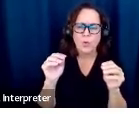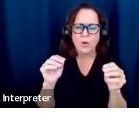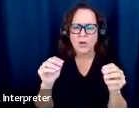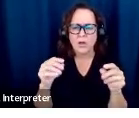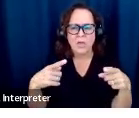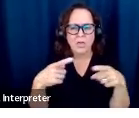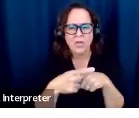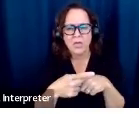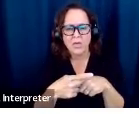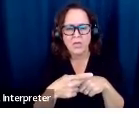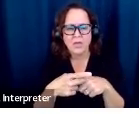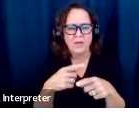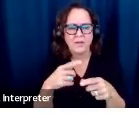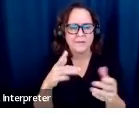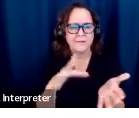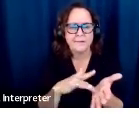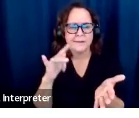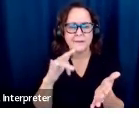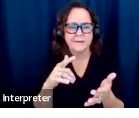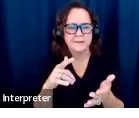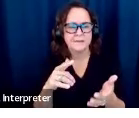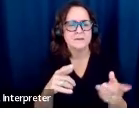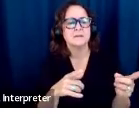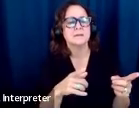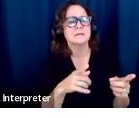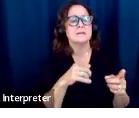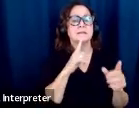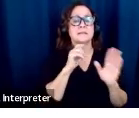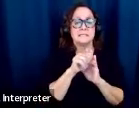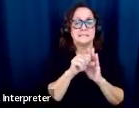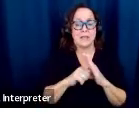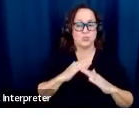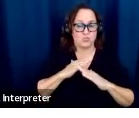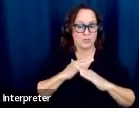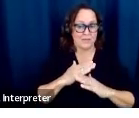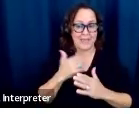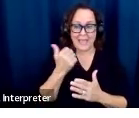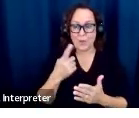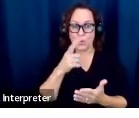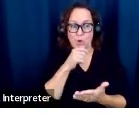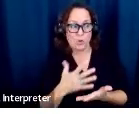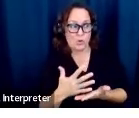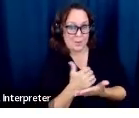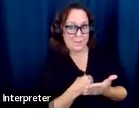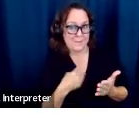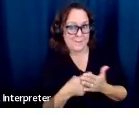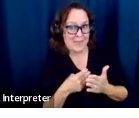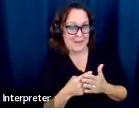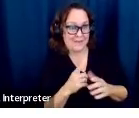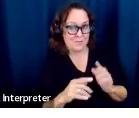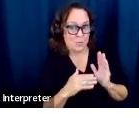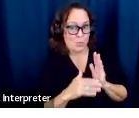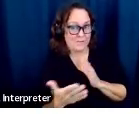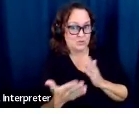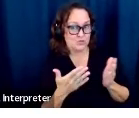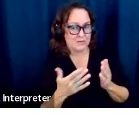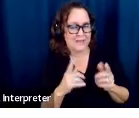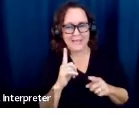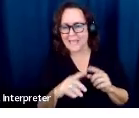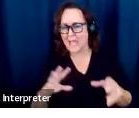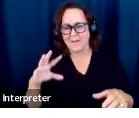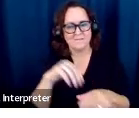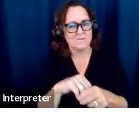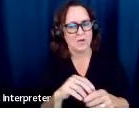designated representative. The state prevents anyone who would financially benefit from waiver services from being involved in the person-centered